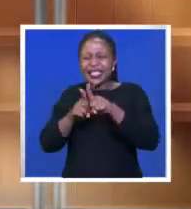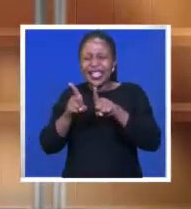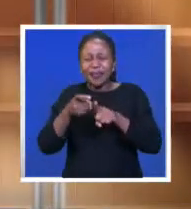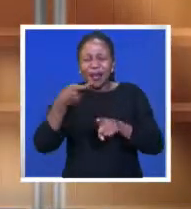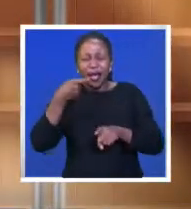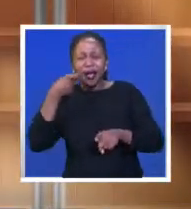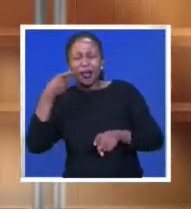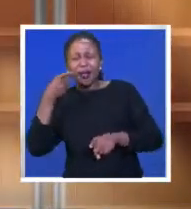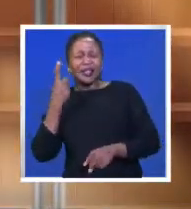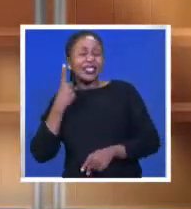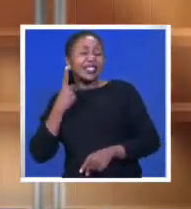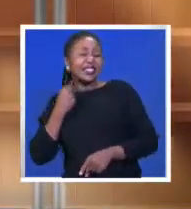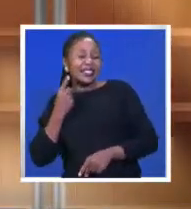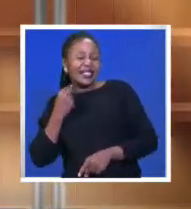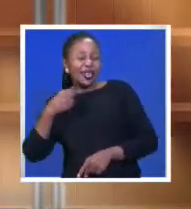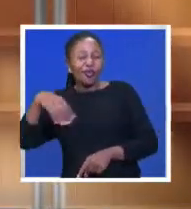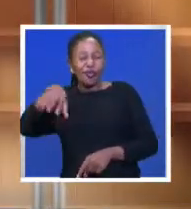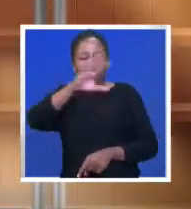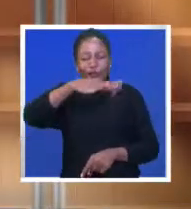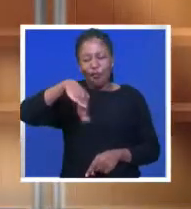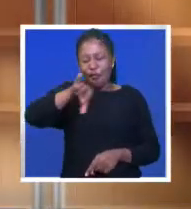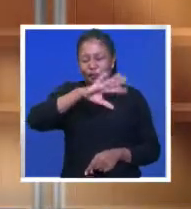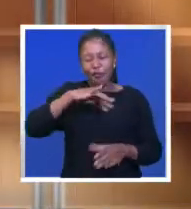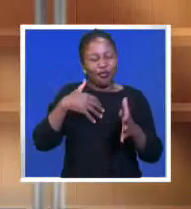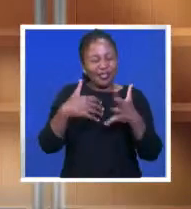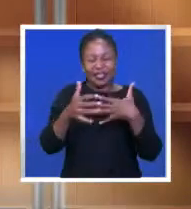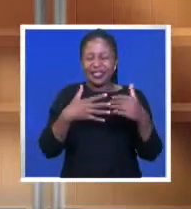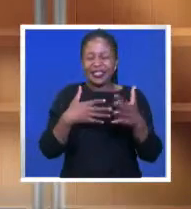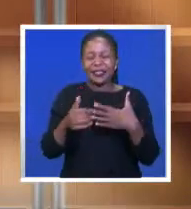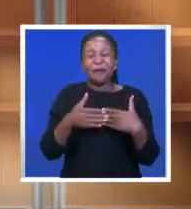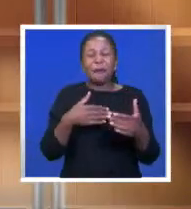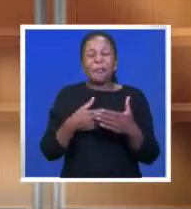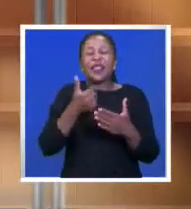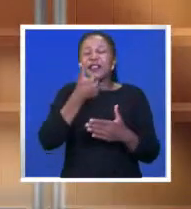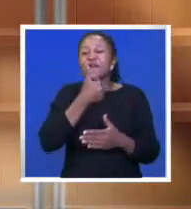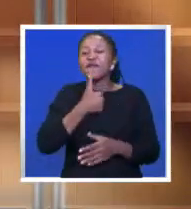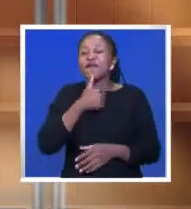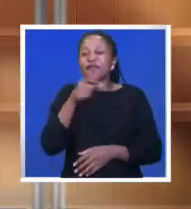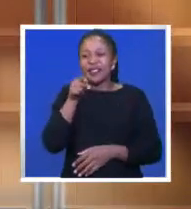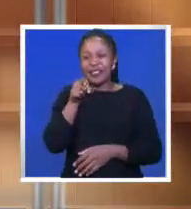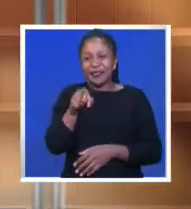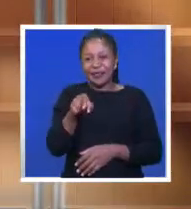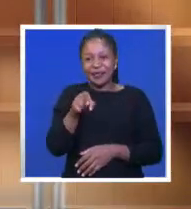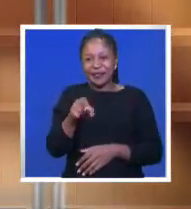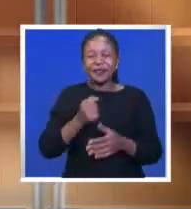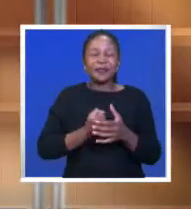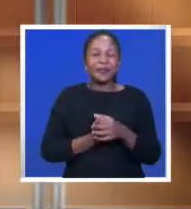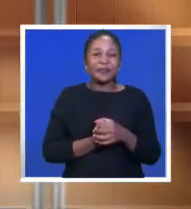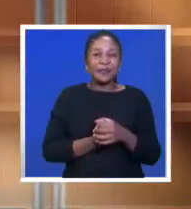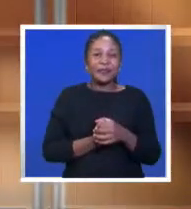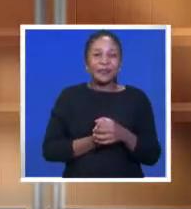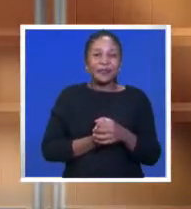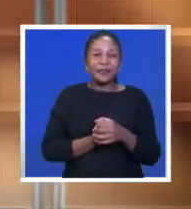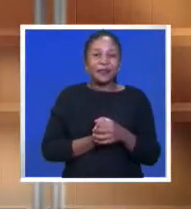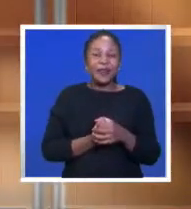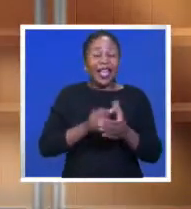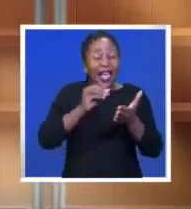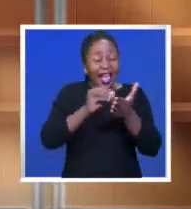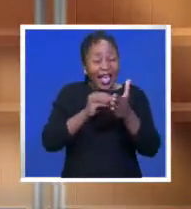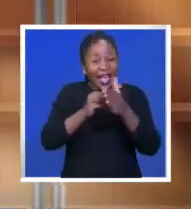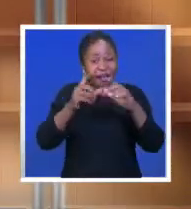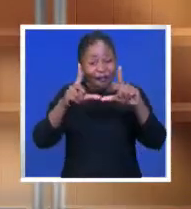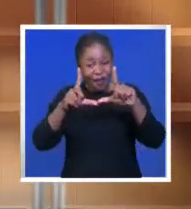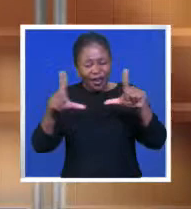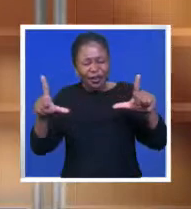everything. And also, we are saying there is a language which is used for effect. Remember, we have said we are dealing with